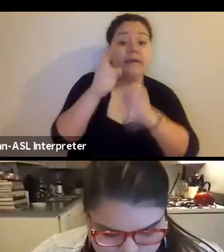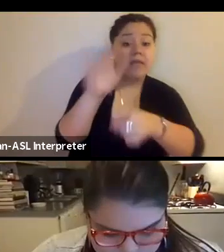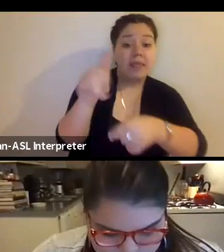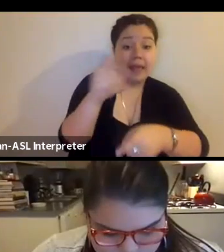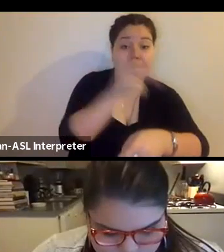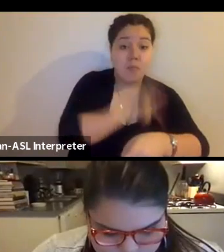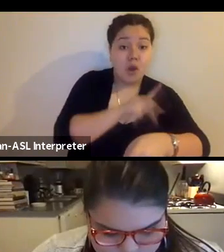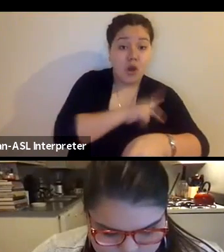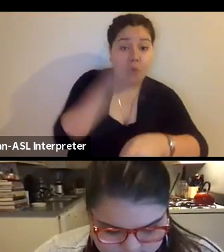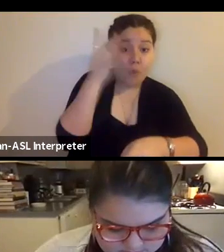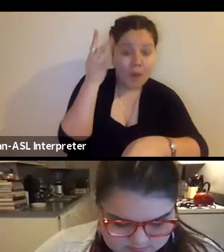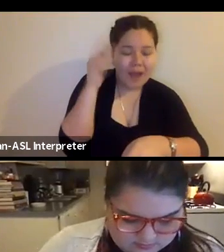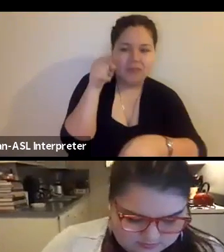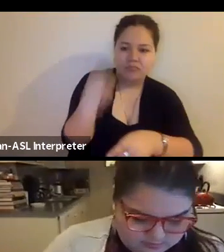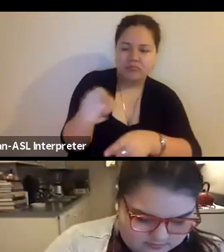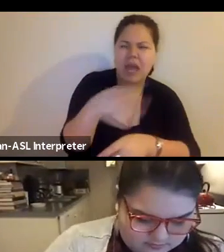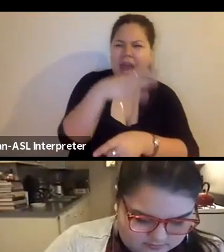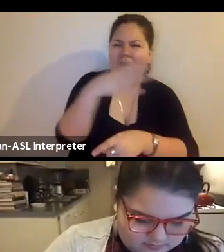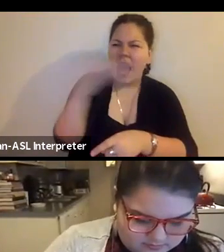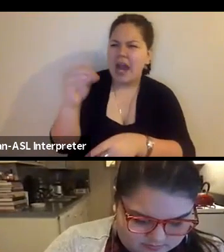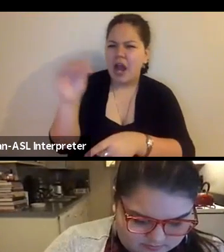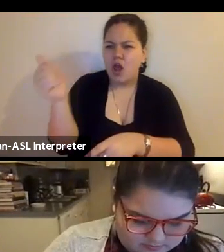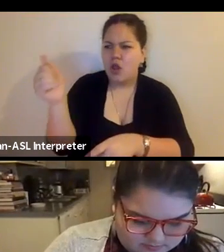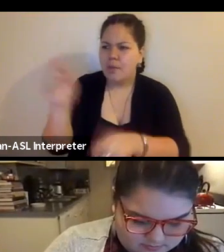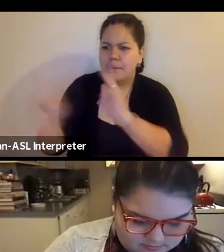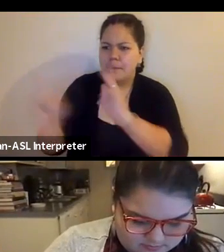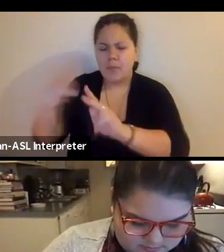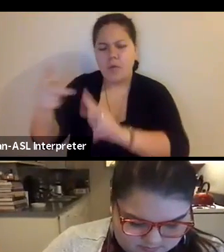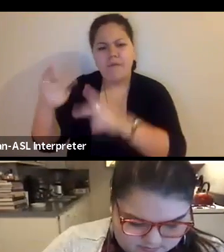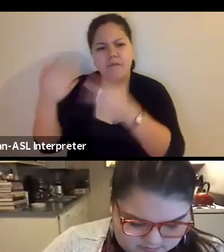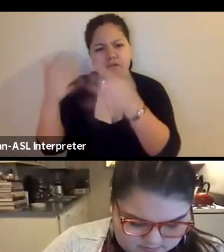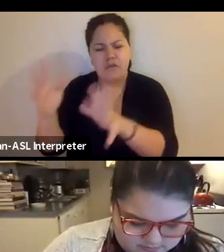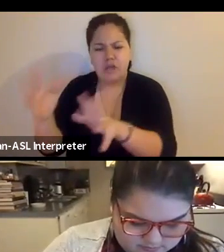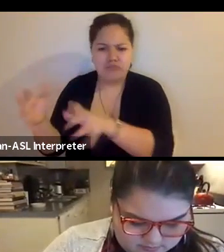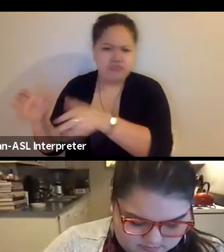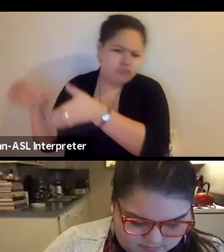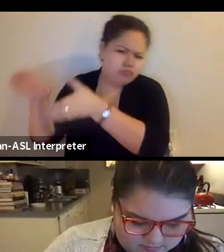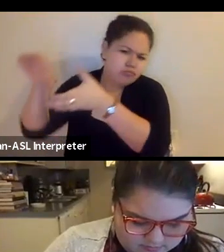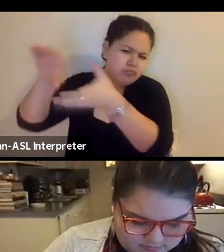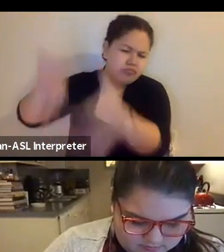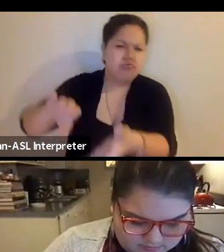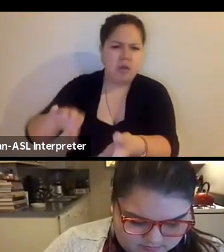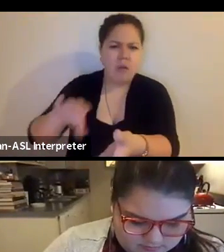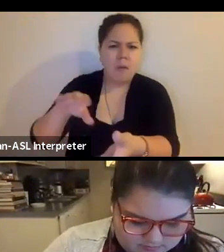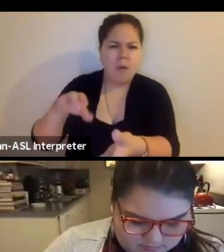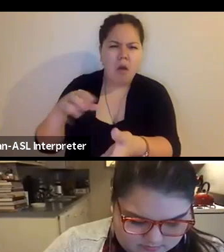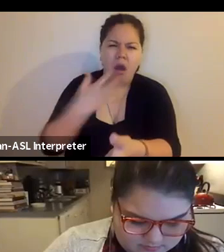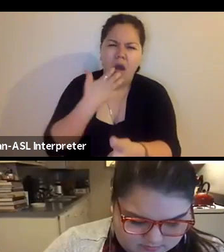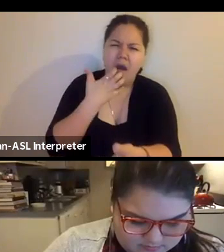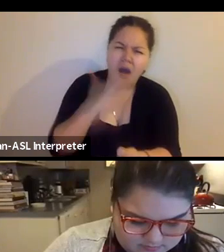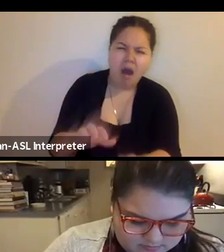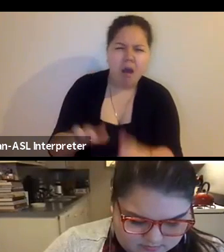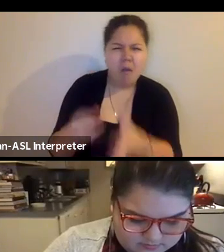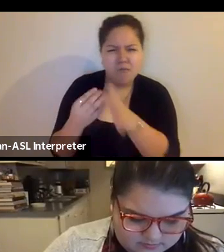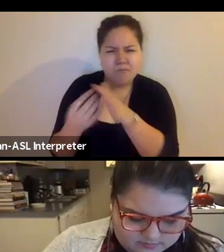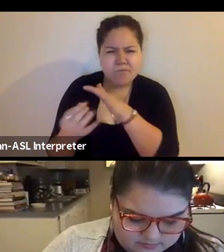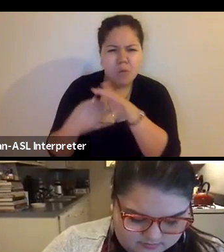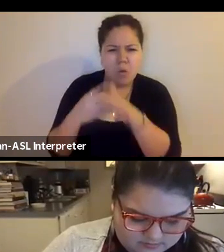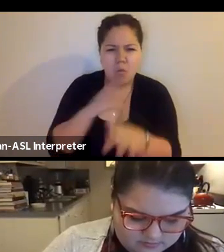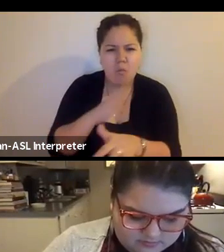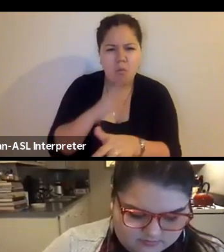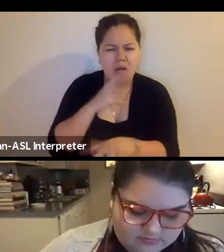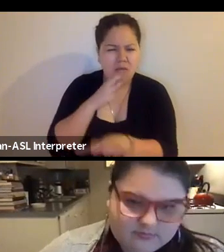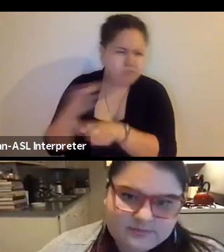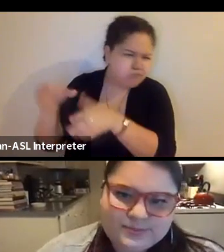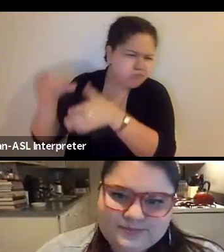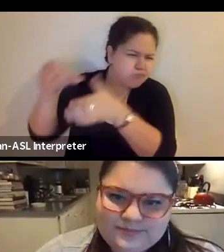built illegally on Shawnee land had poured boiling water over the side to try and get some,